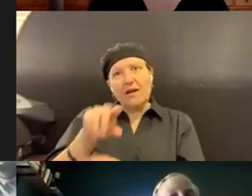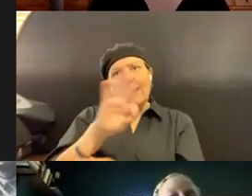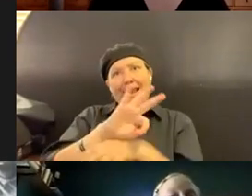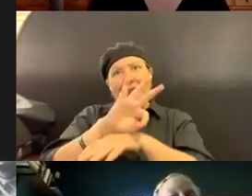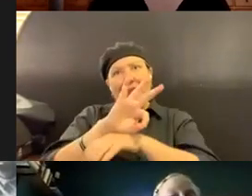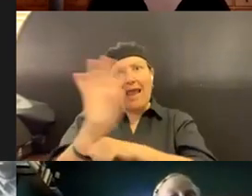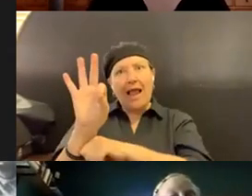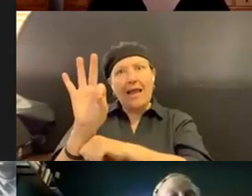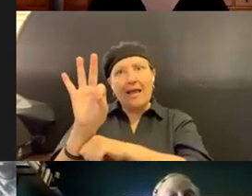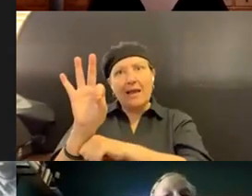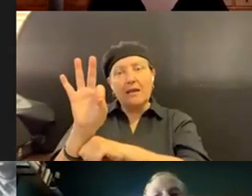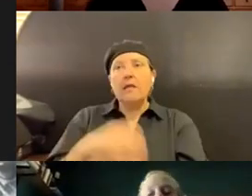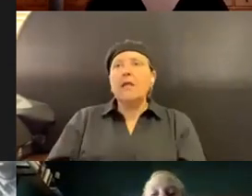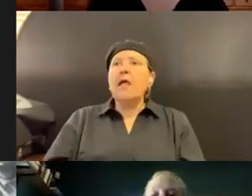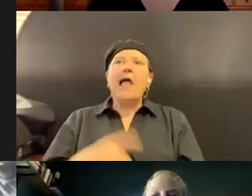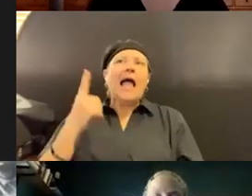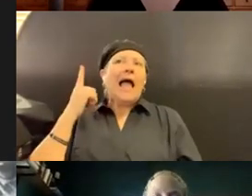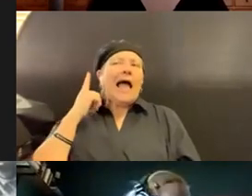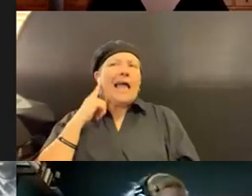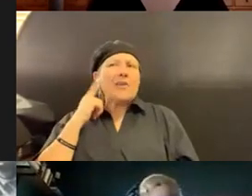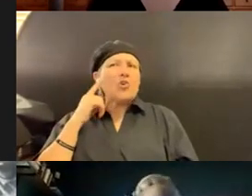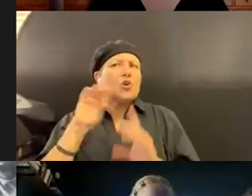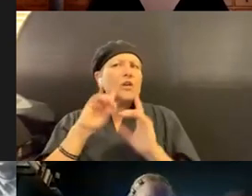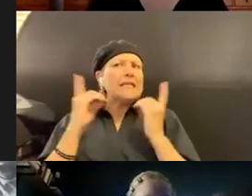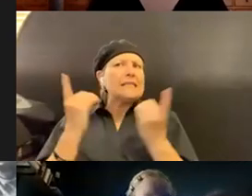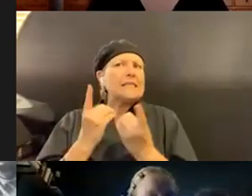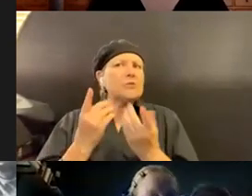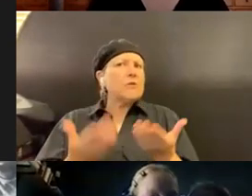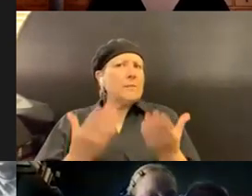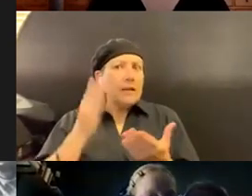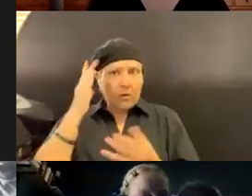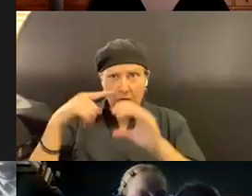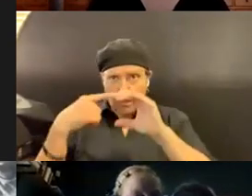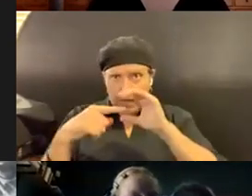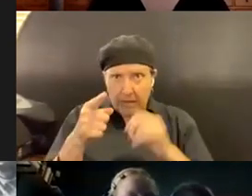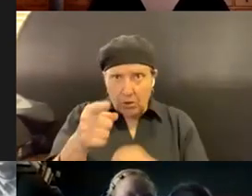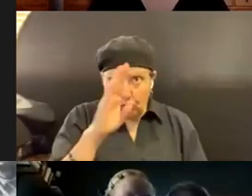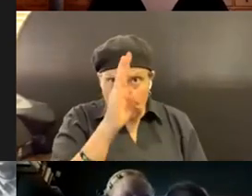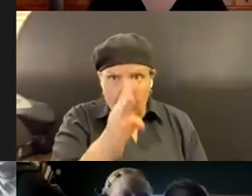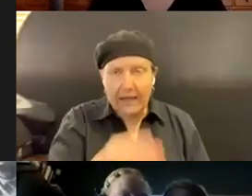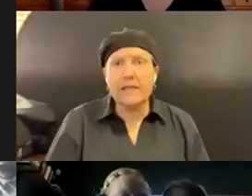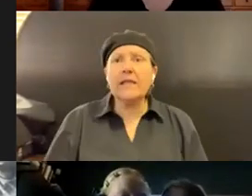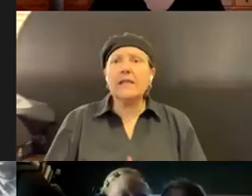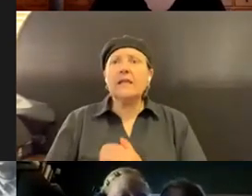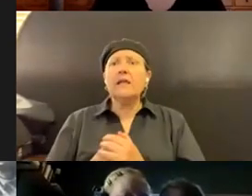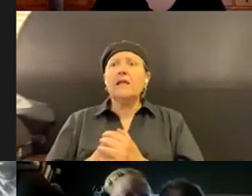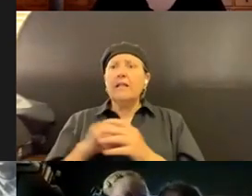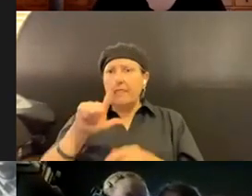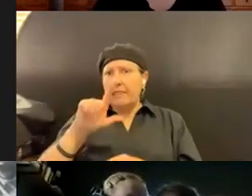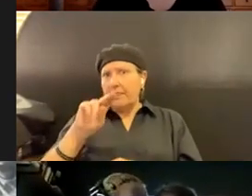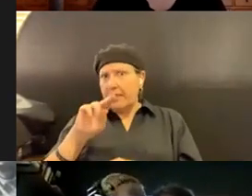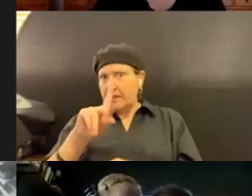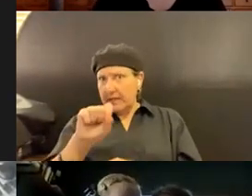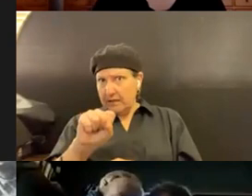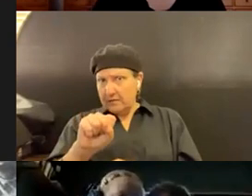And from what I heard, the district may just email you directly. the links that you need